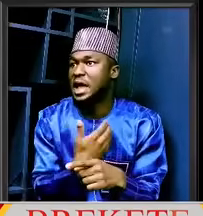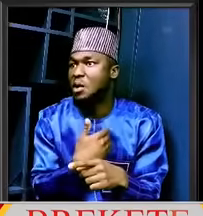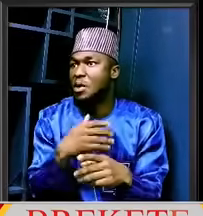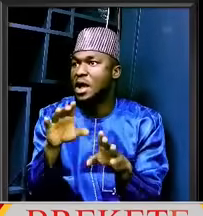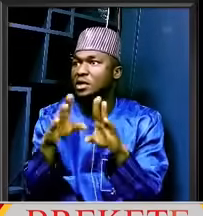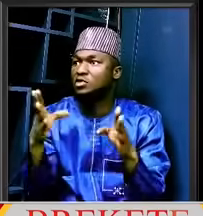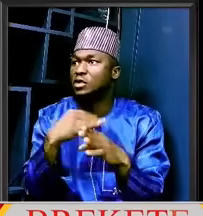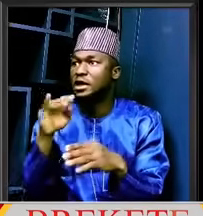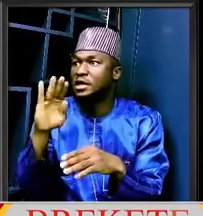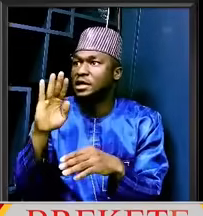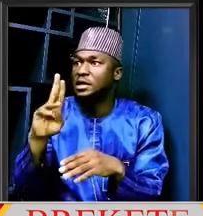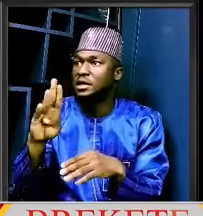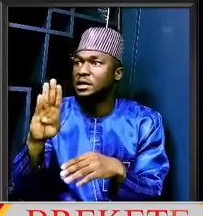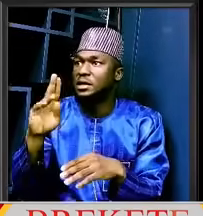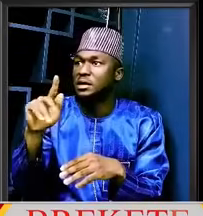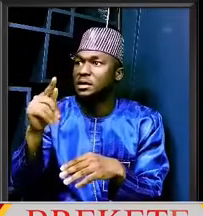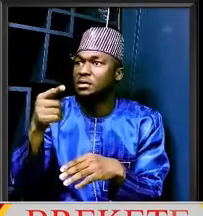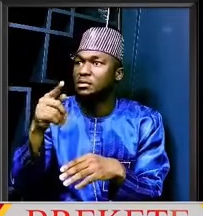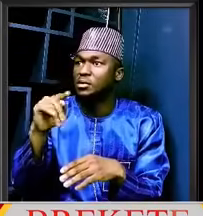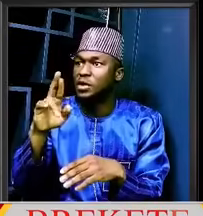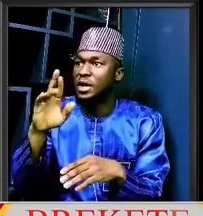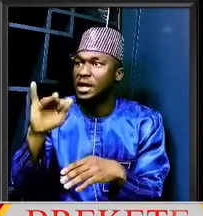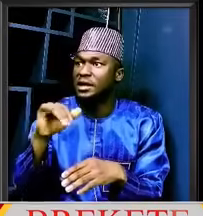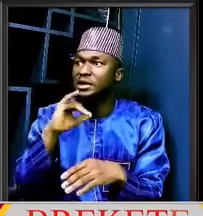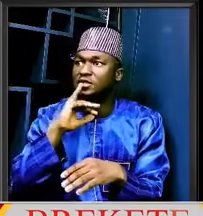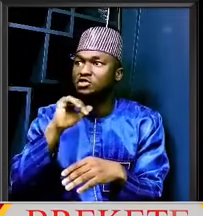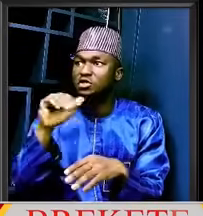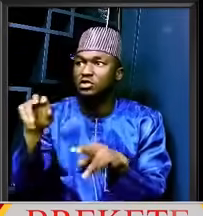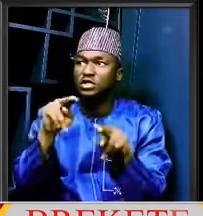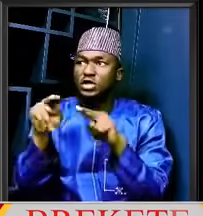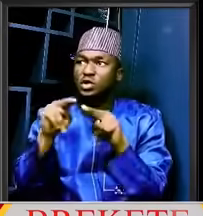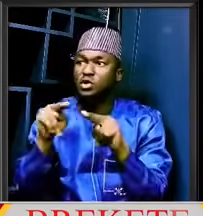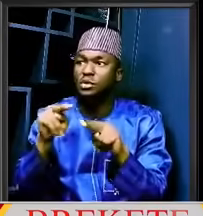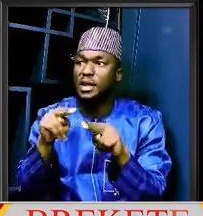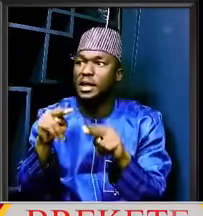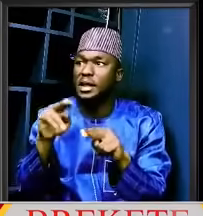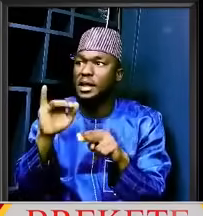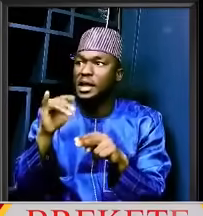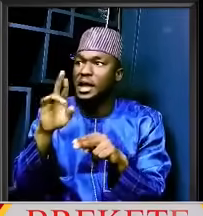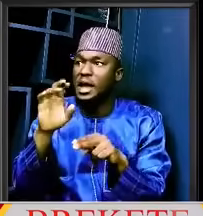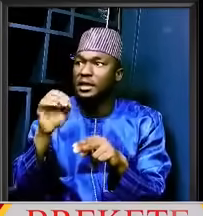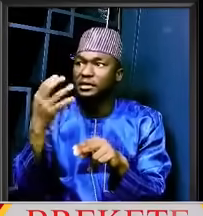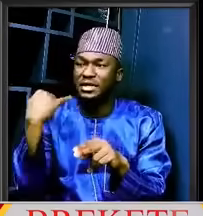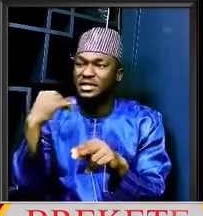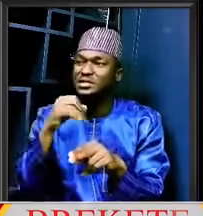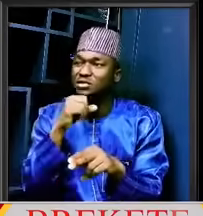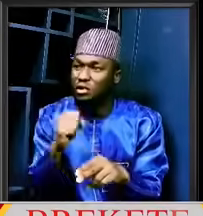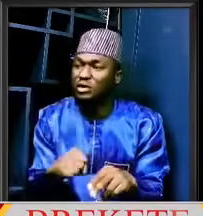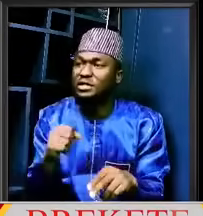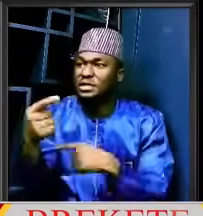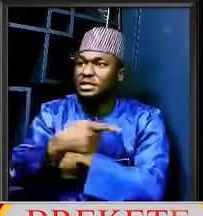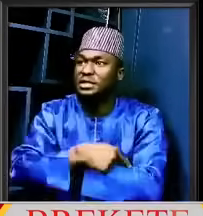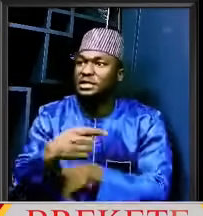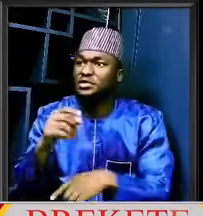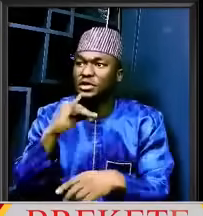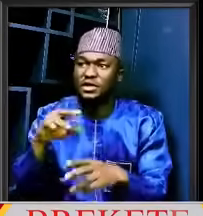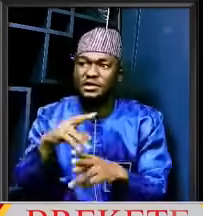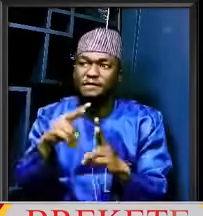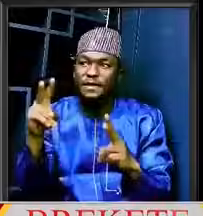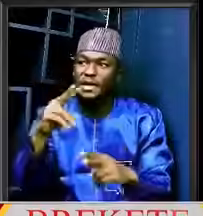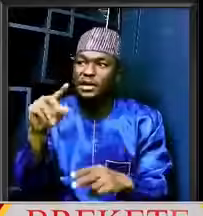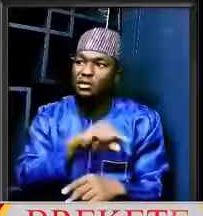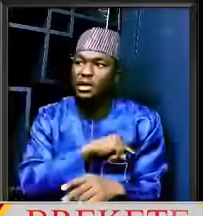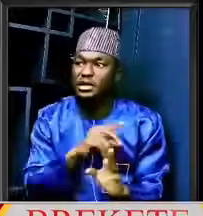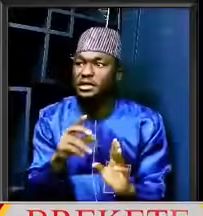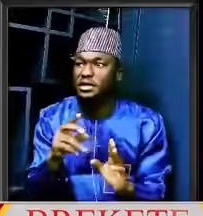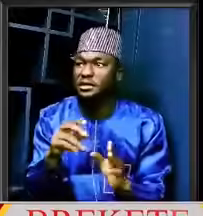burglary. Because you can see the burglary is very strong. It's not normal iron. Now, olden days iron. Yes. Mm. So my mother used very quality products.